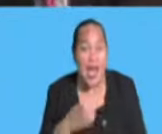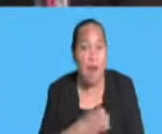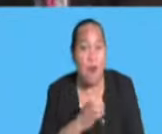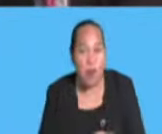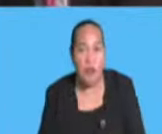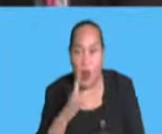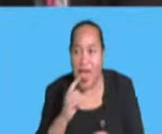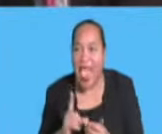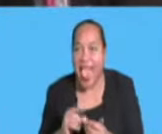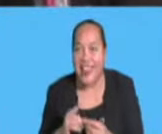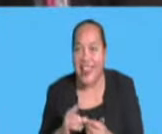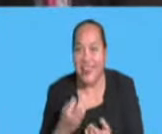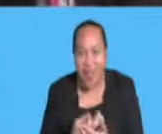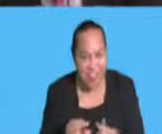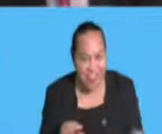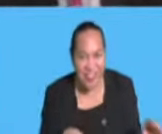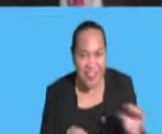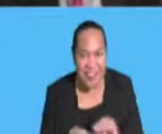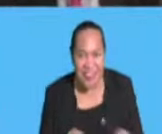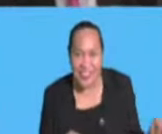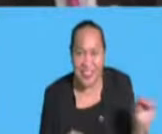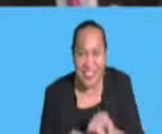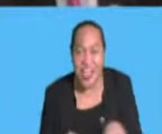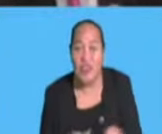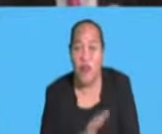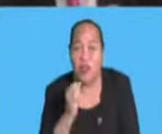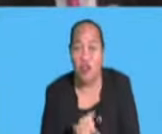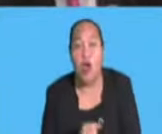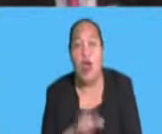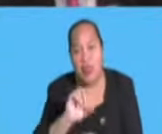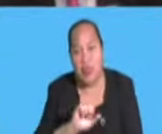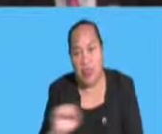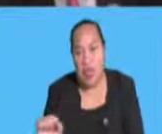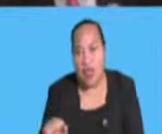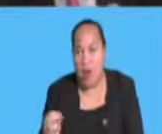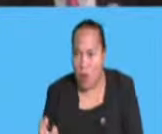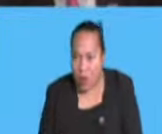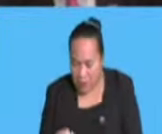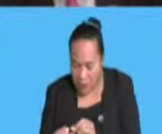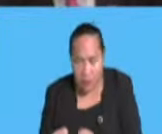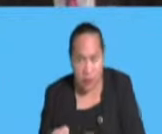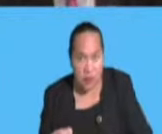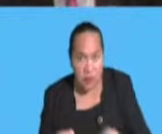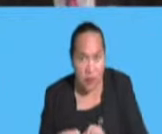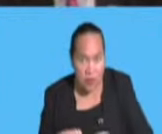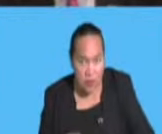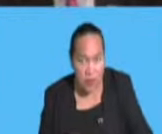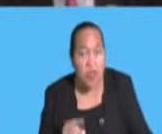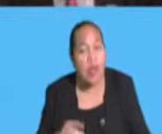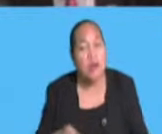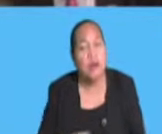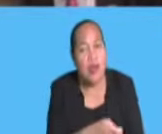added incentive to ensure timely and compliant payments of their contributions to safeguard our workers. And I'm